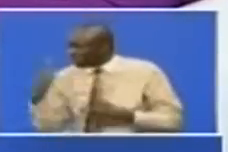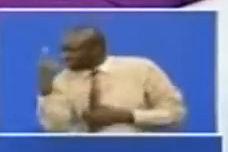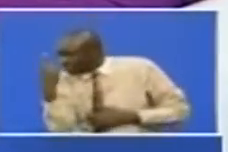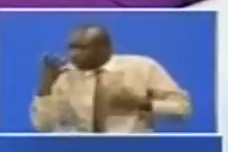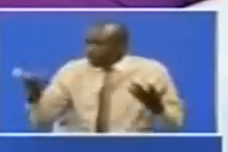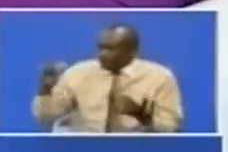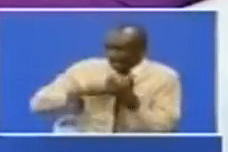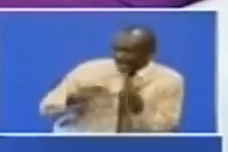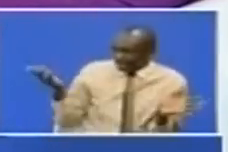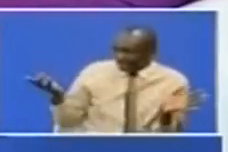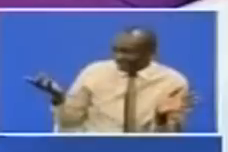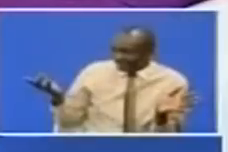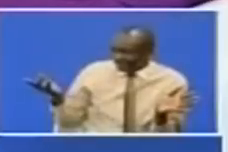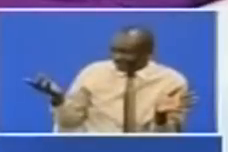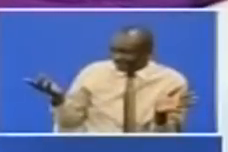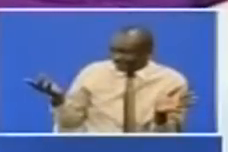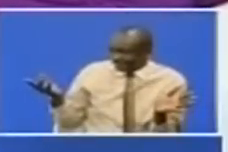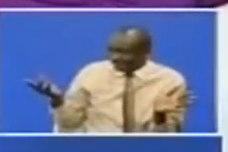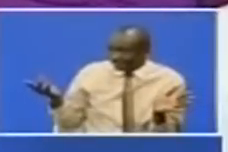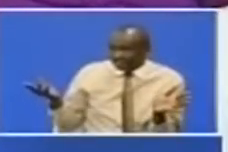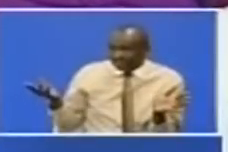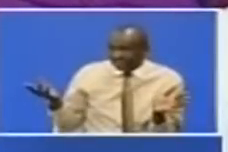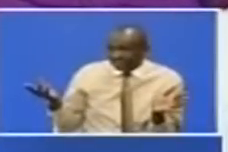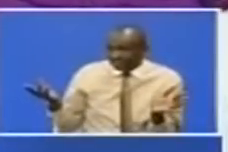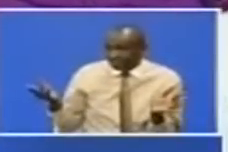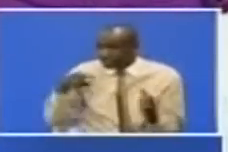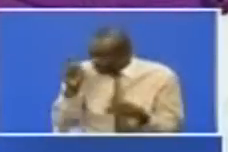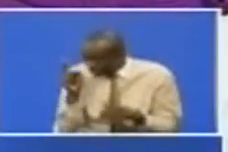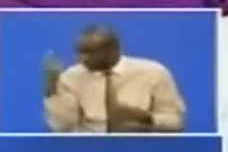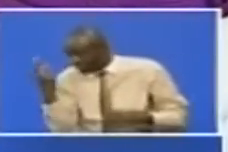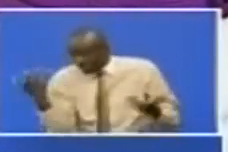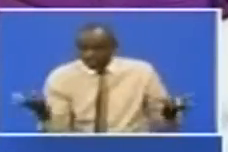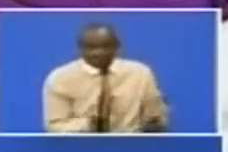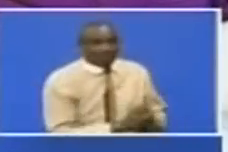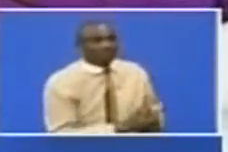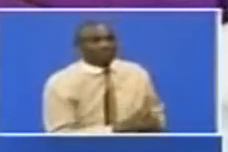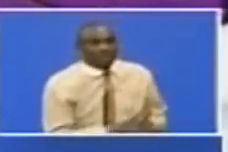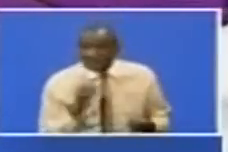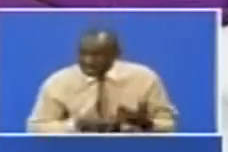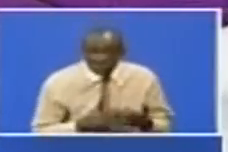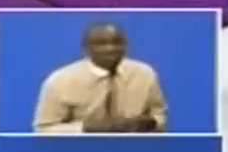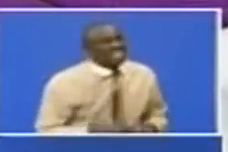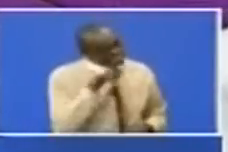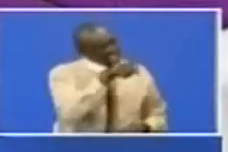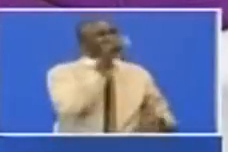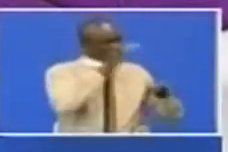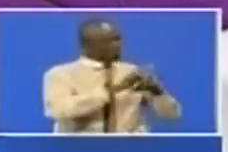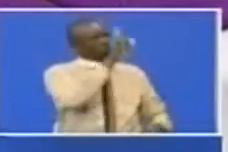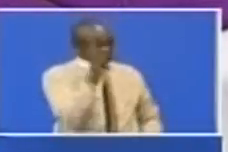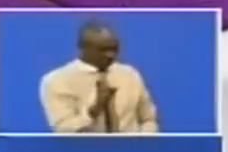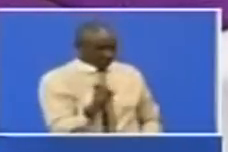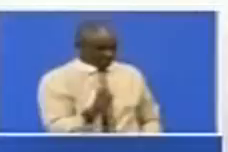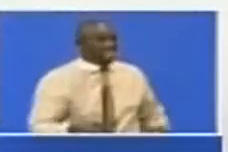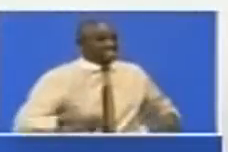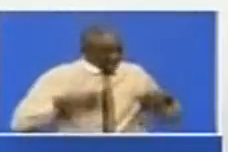let's get it out there. Mm-hmm. Are you seeing someone else? Mm-hmm. Are you dating? Are mm-hmm. you single? Yeah, married? Yeah, it's a good question because